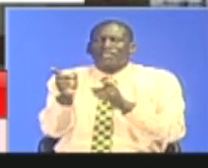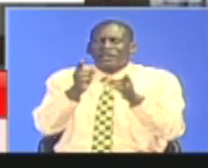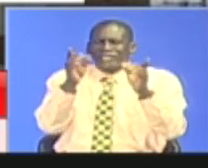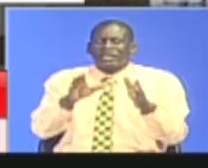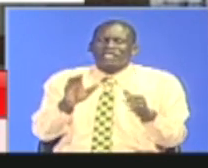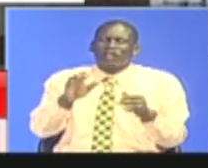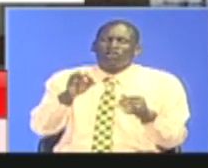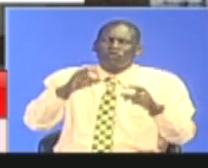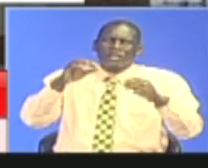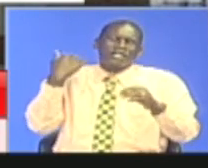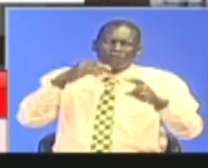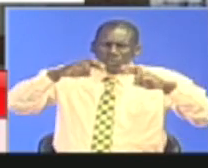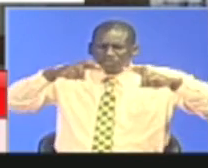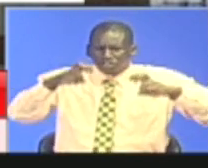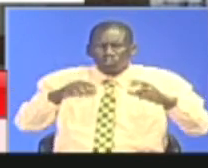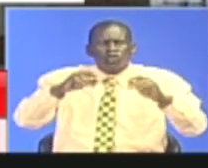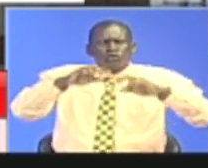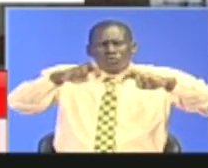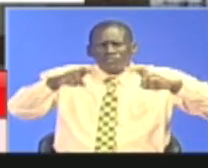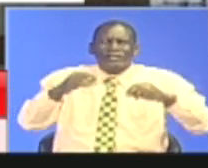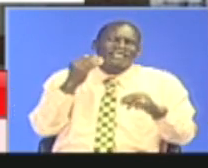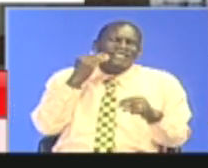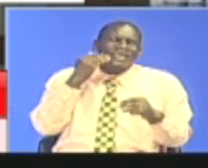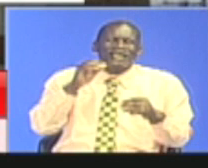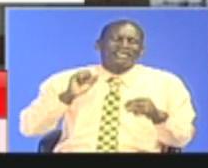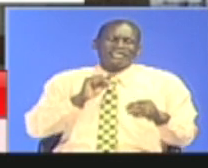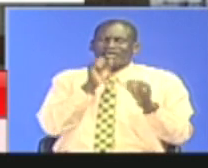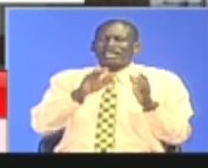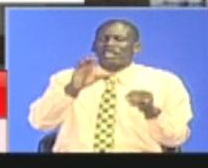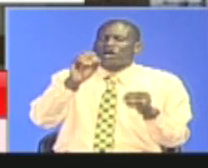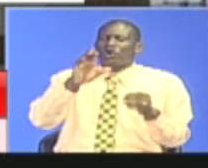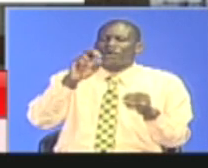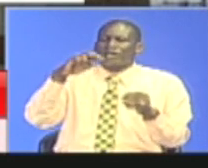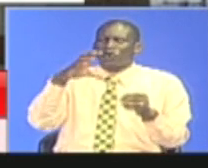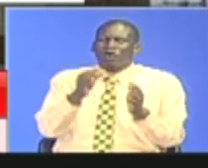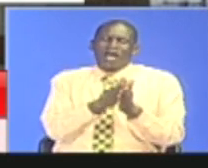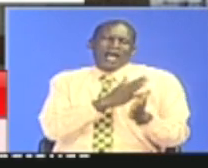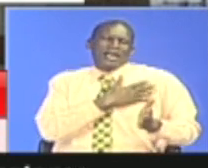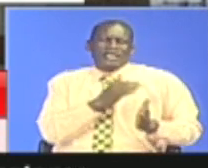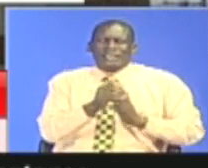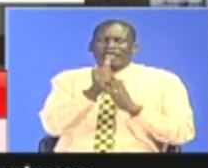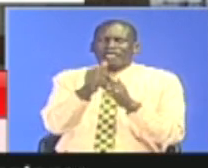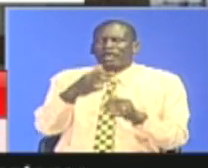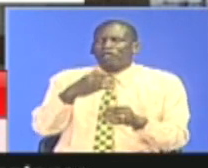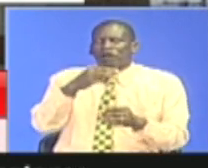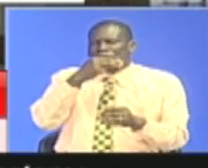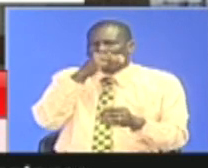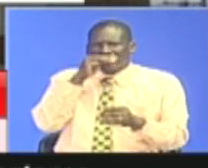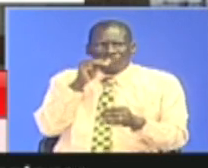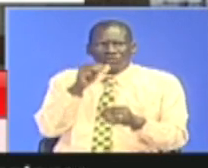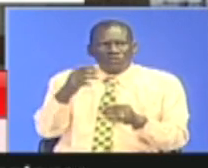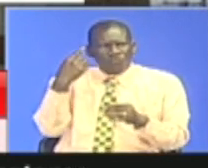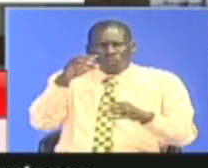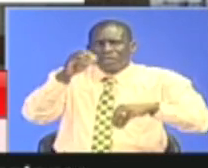Criminal Investigations to investigate Siaya Senator James Orengo and NASA's principal, Musalia Mudavadi, for